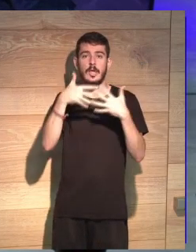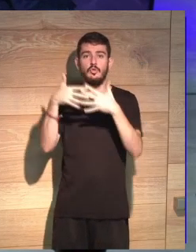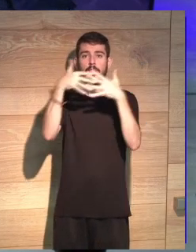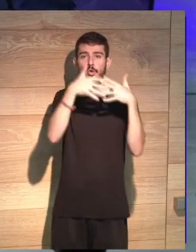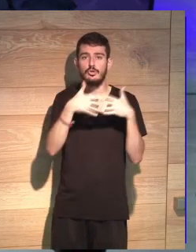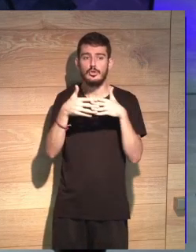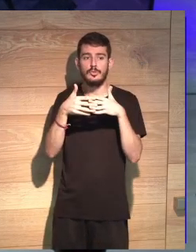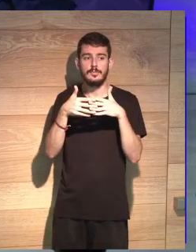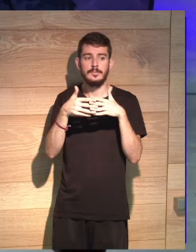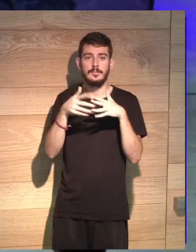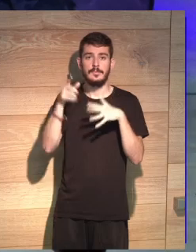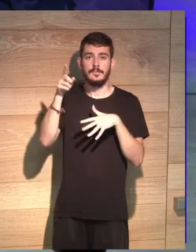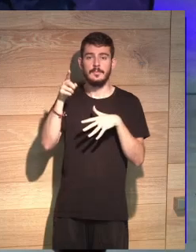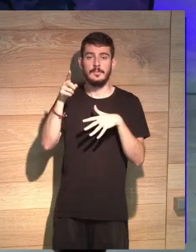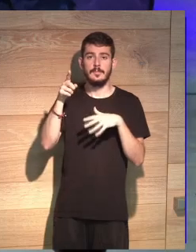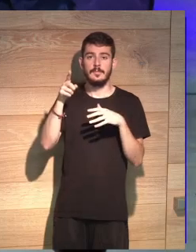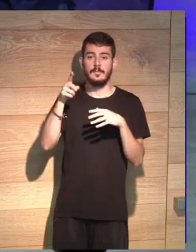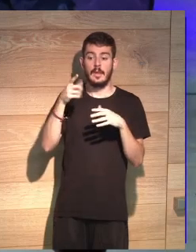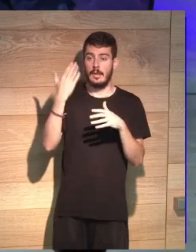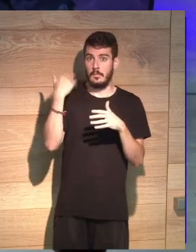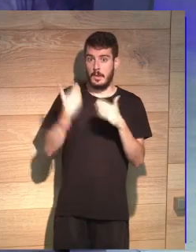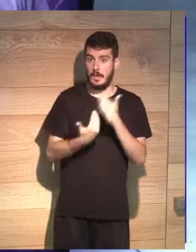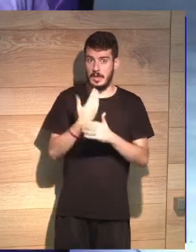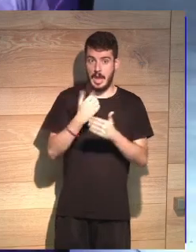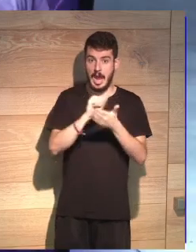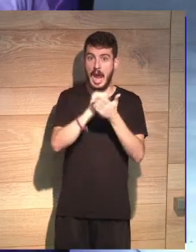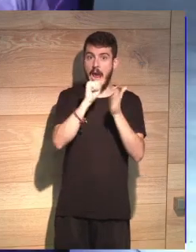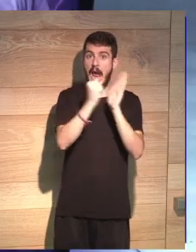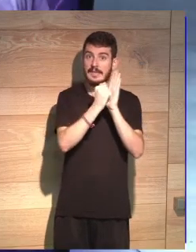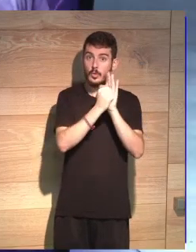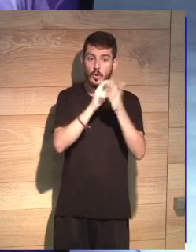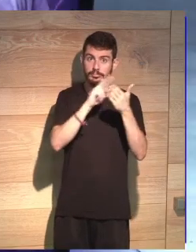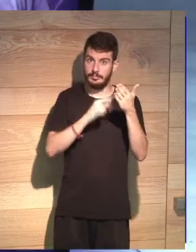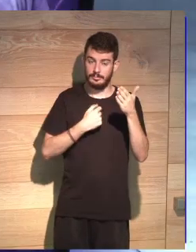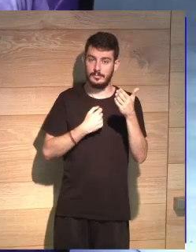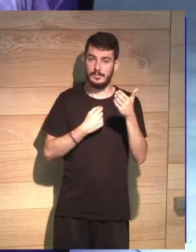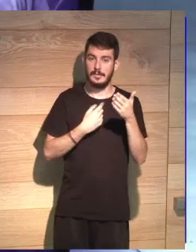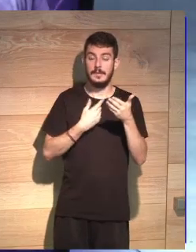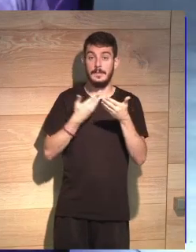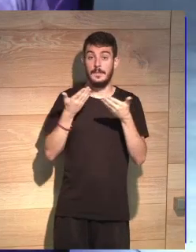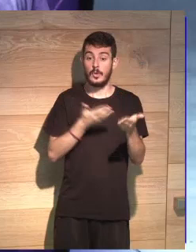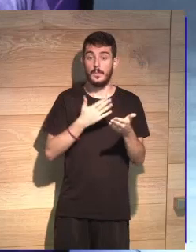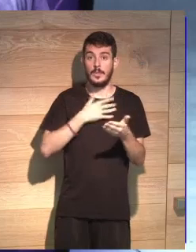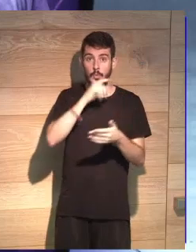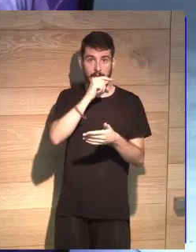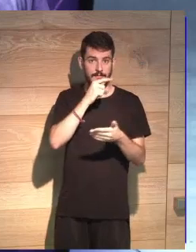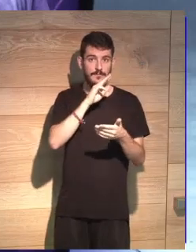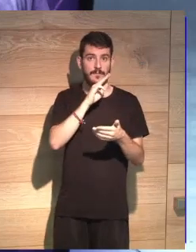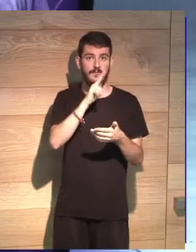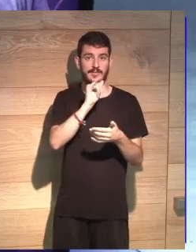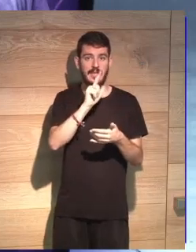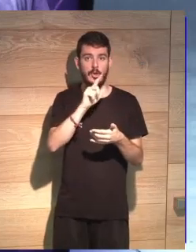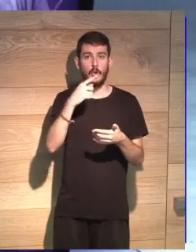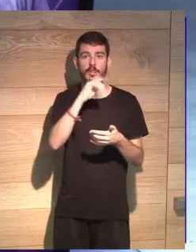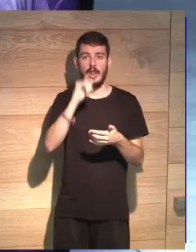this global entertainment industry. And I was recently reading an article, I invite